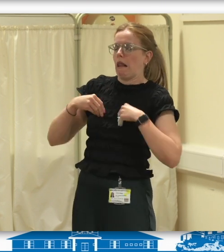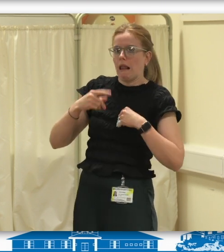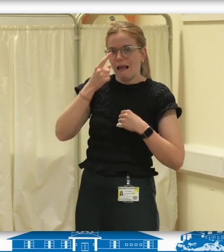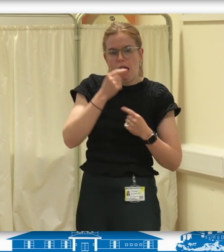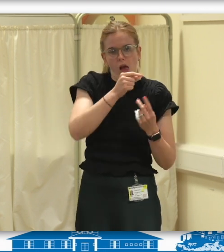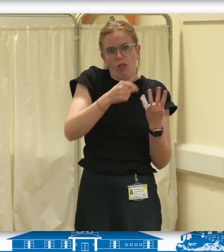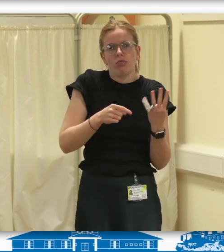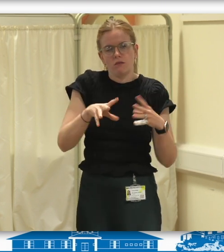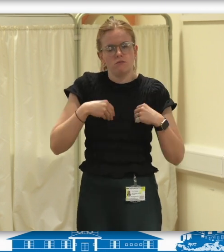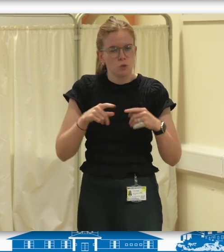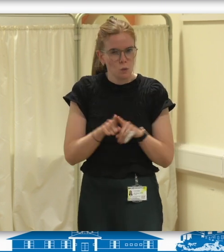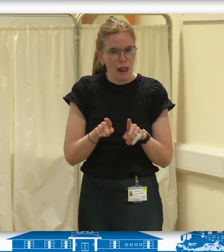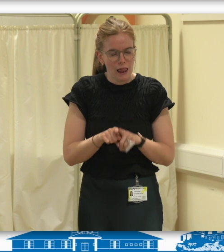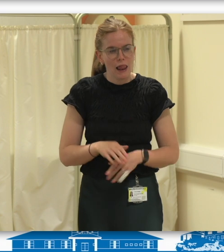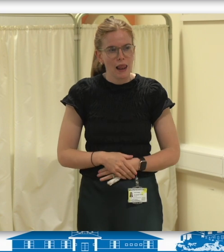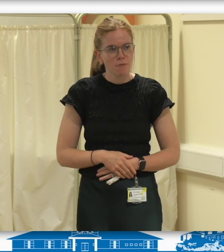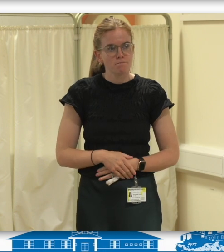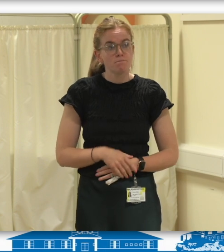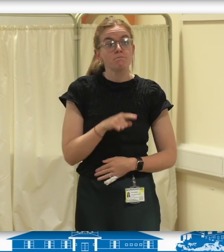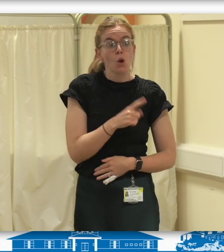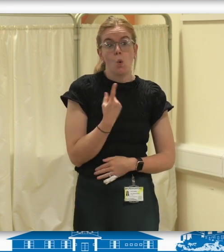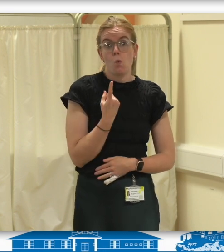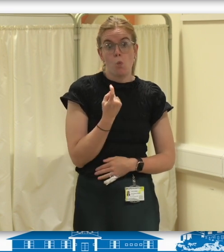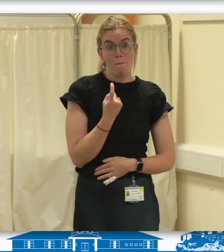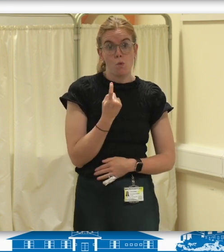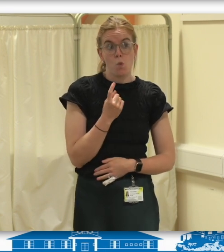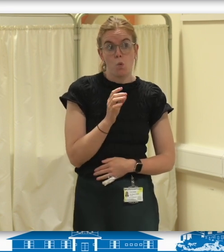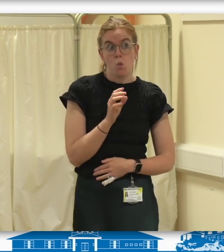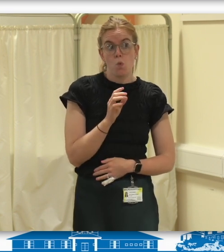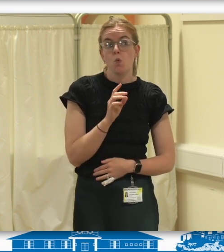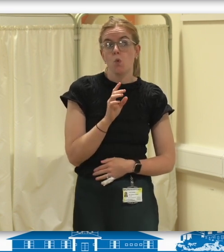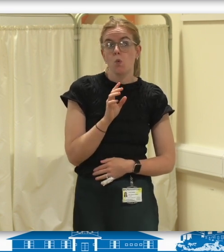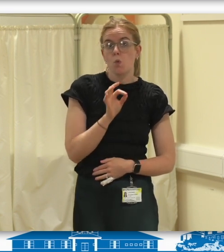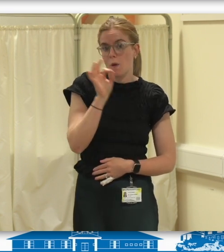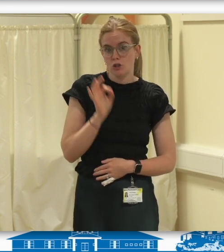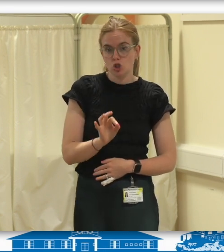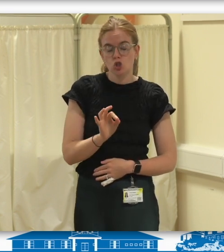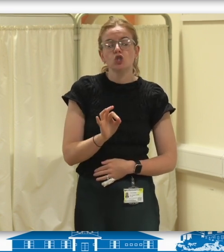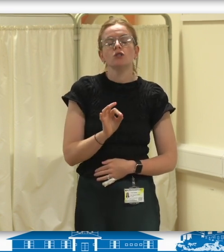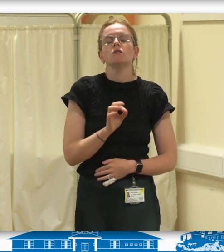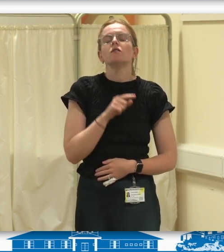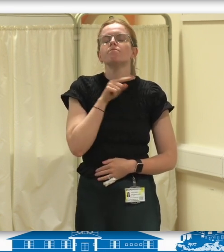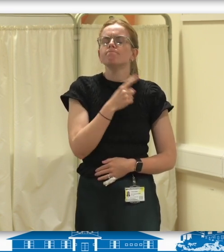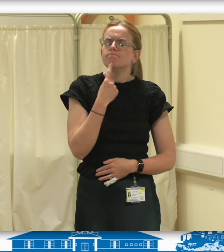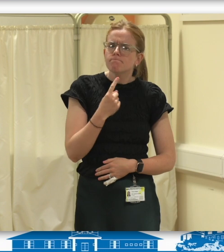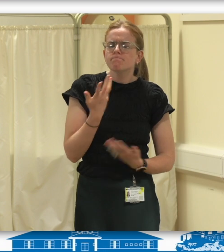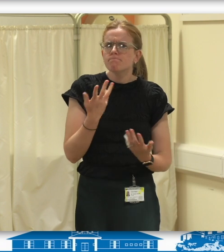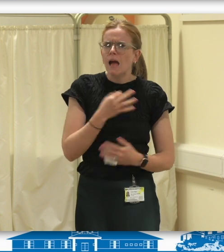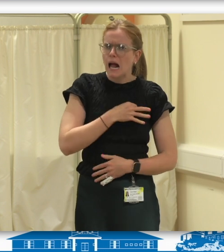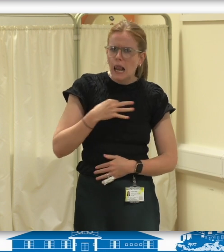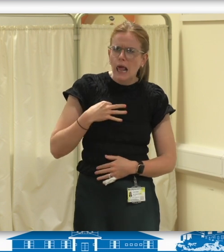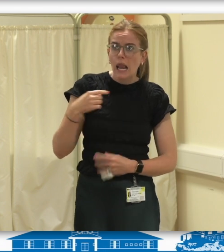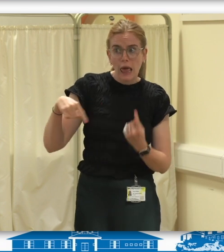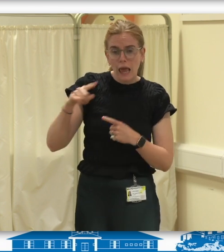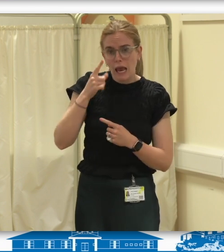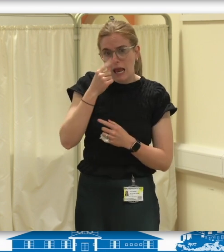GP. One more from another anonymous caller. Would the clinic be able to provide evidential